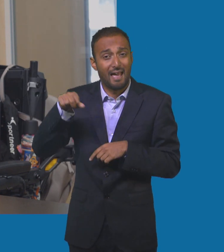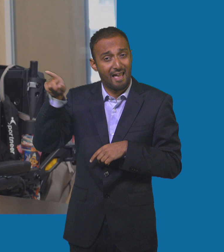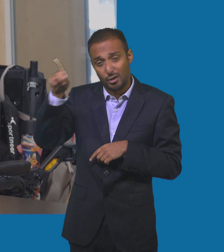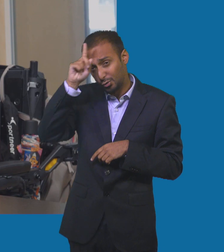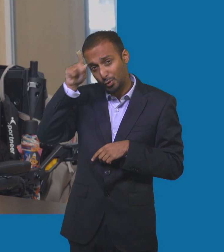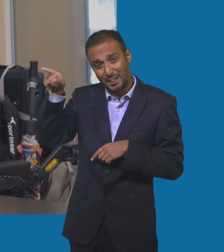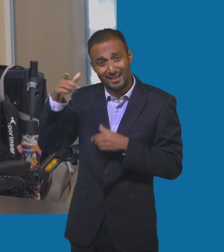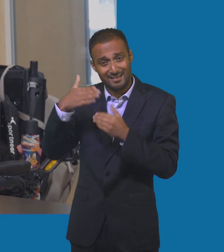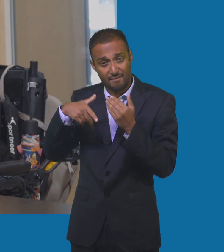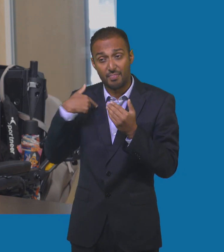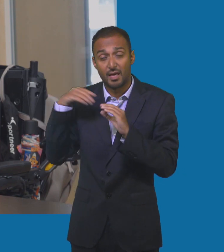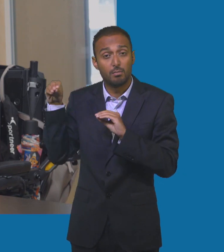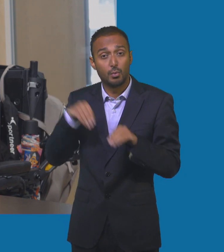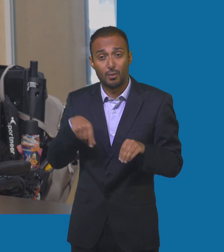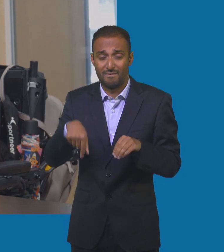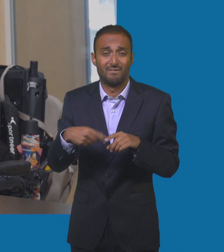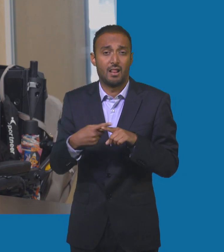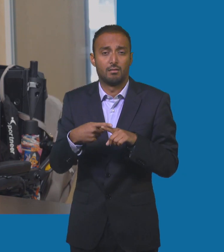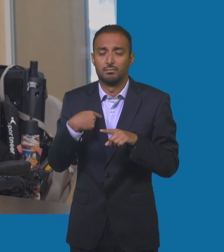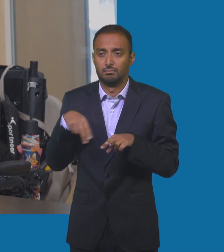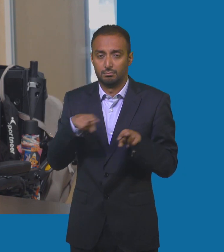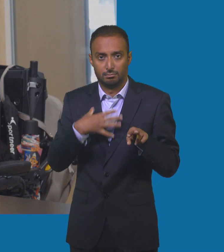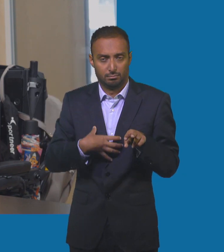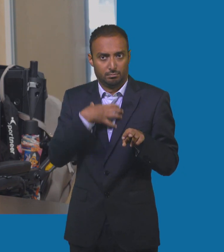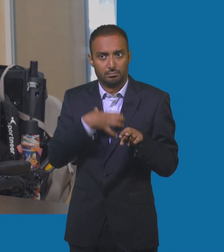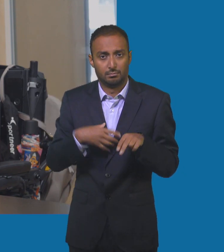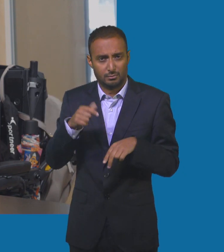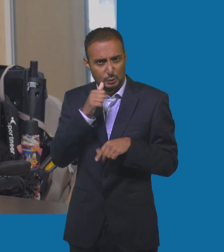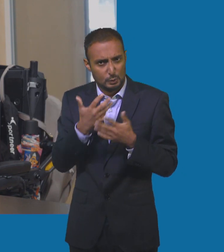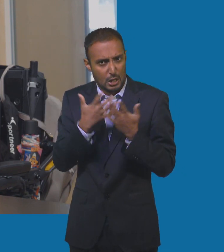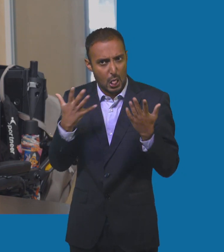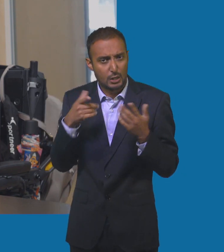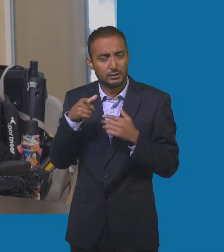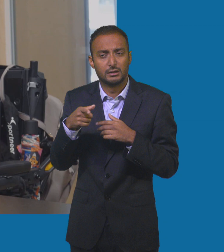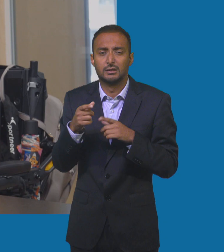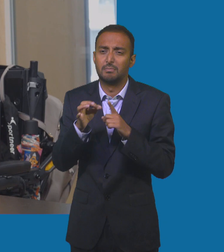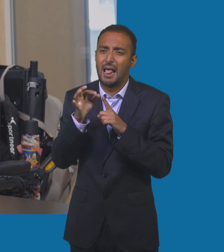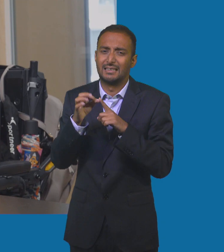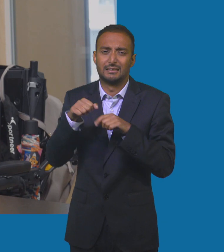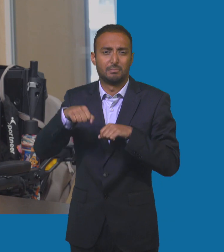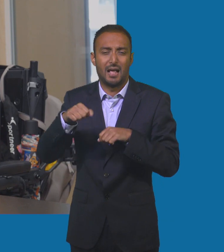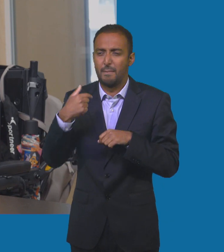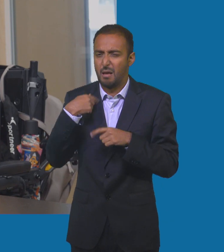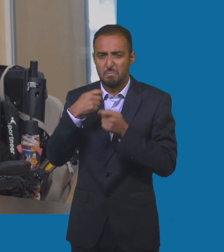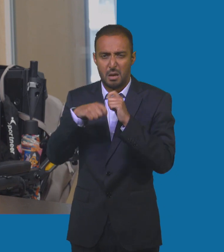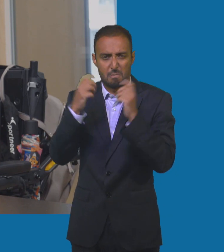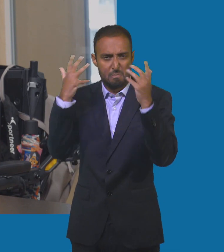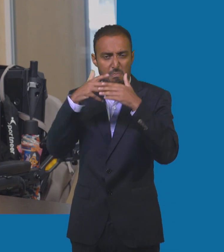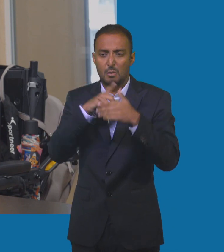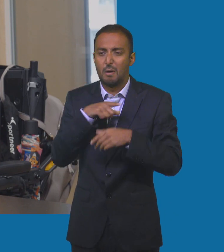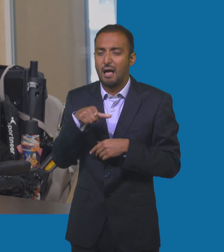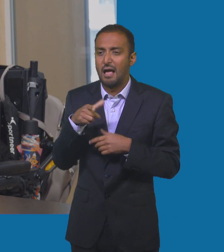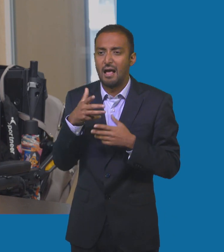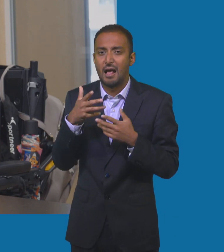a real shock, seeing how overused these bags still are. And I'm a little bit confused because at one point it seemed like they were